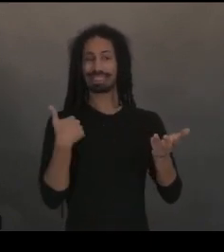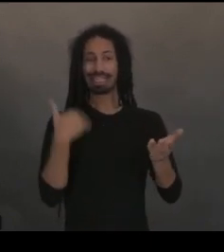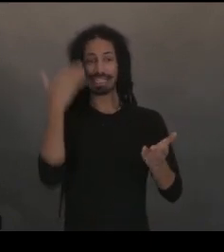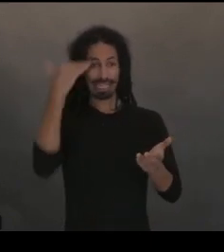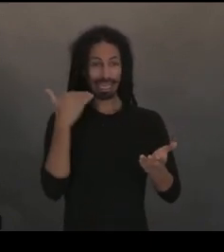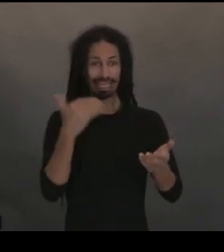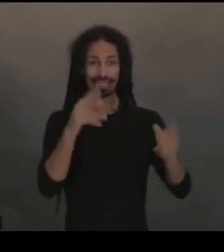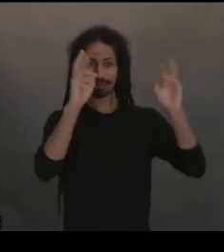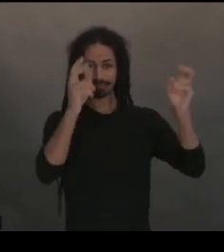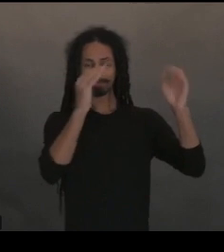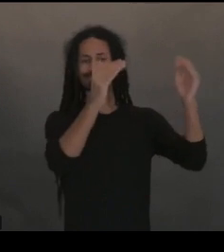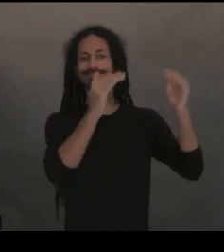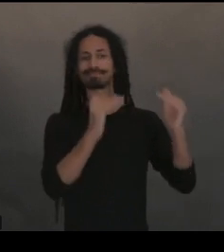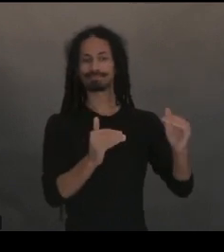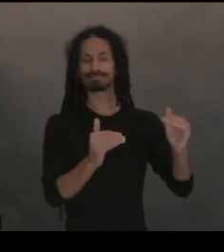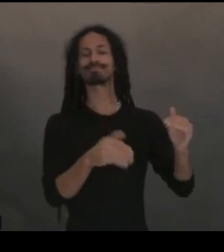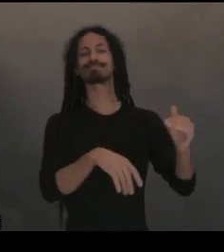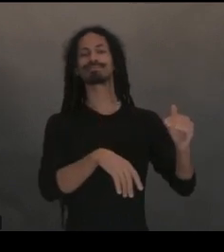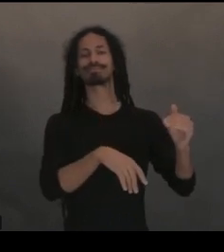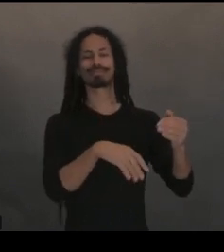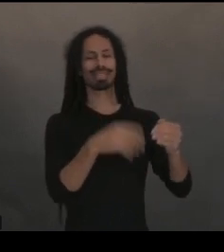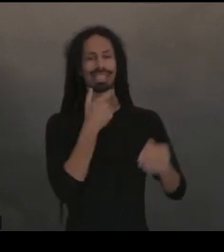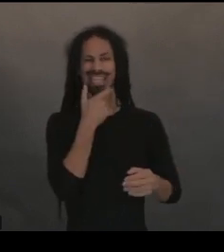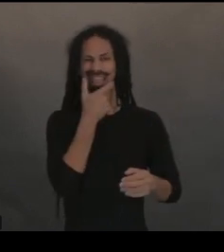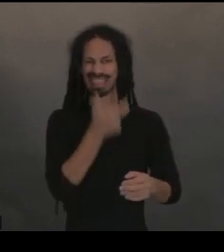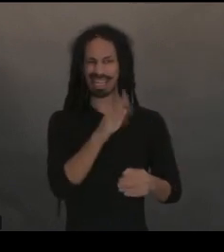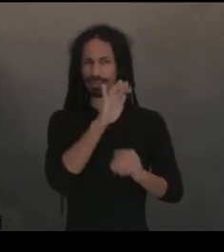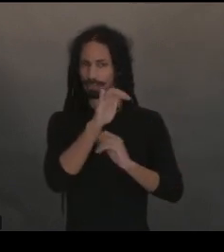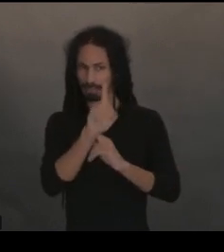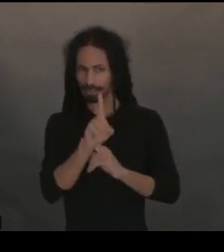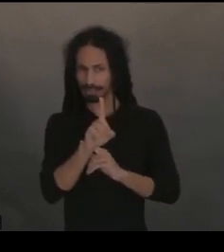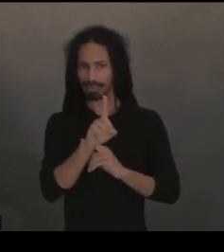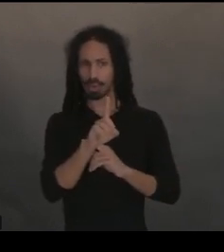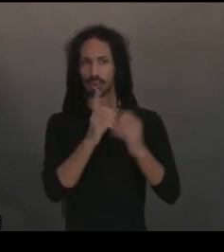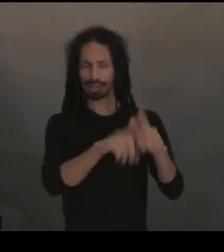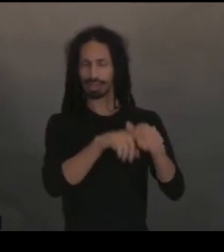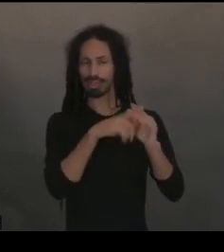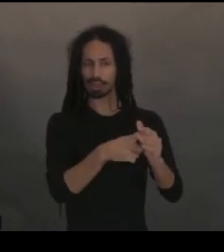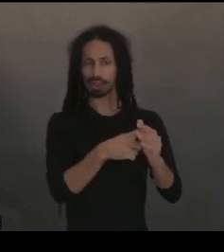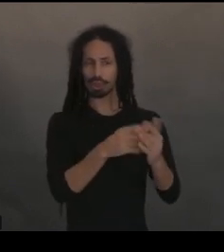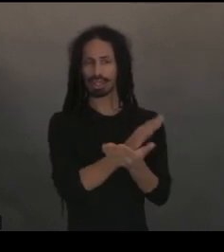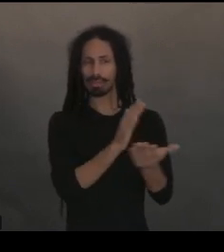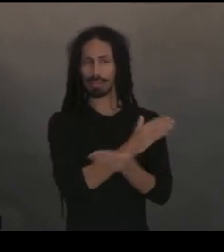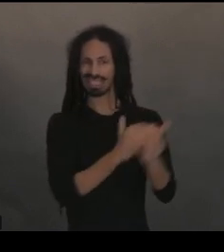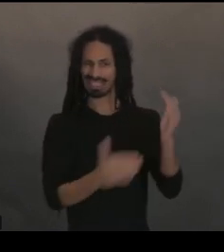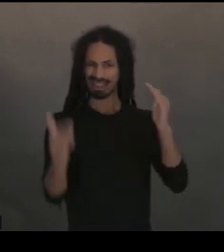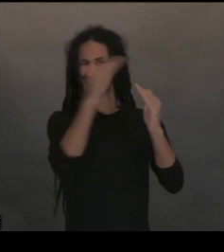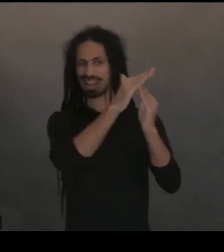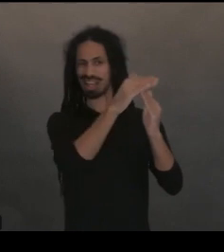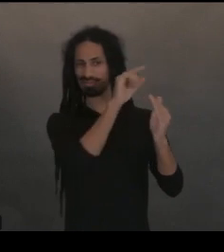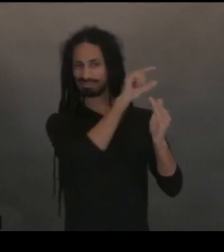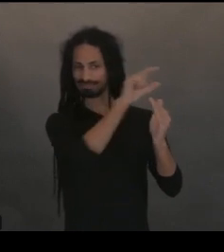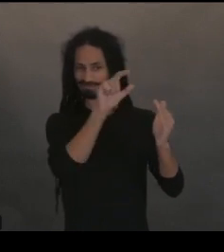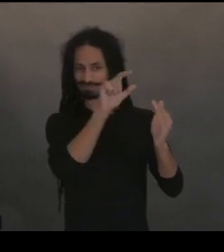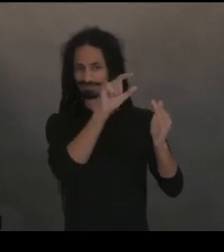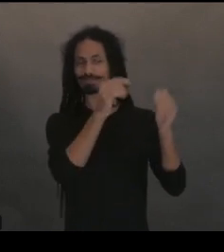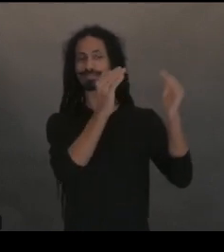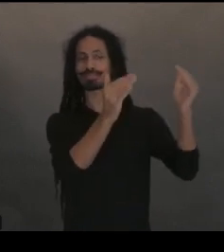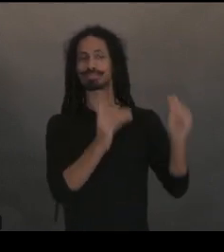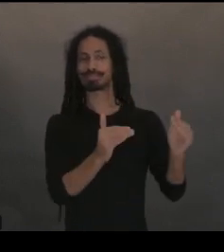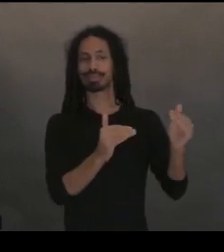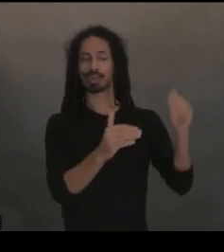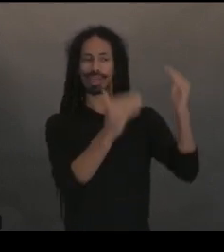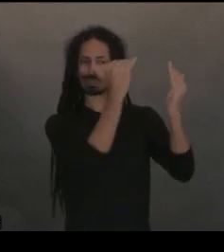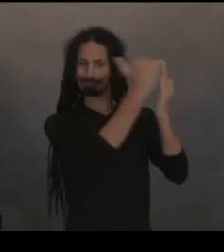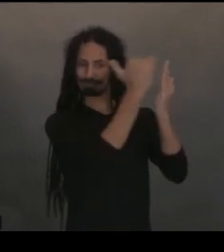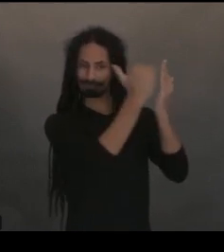references, centered in bold at the beginning of the page. We also then have our different entries